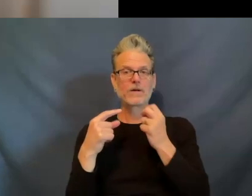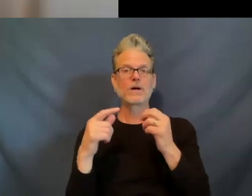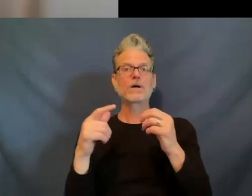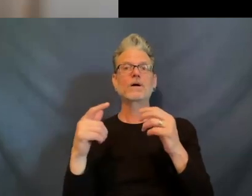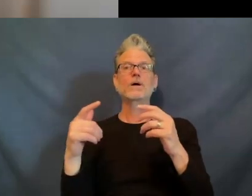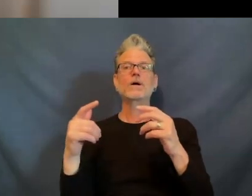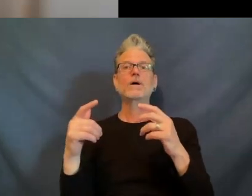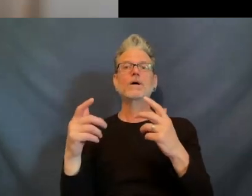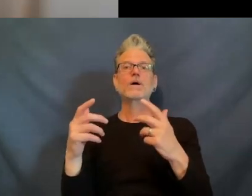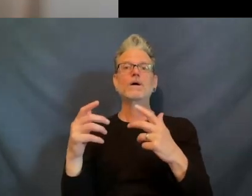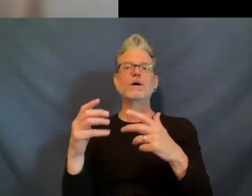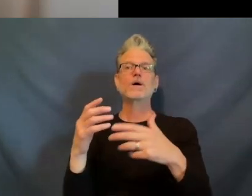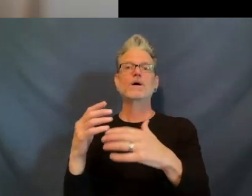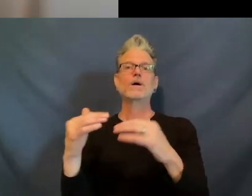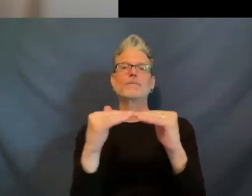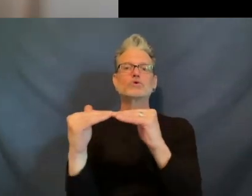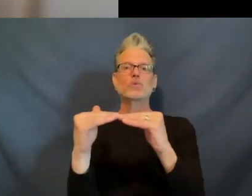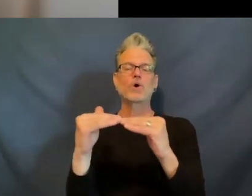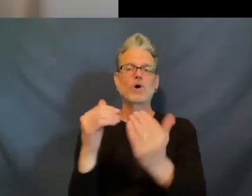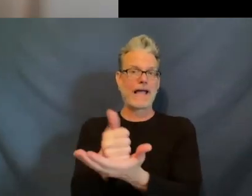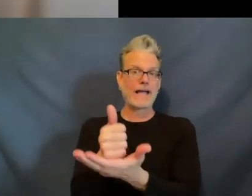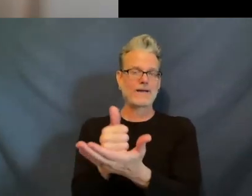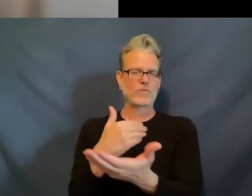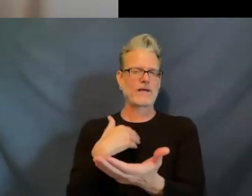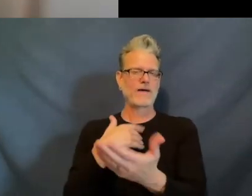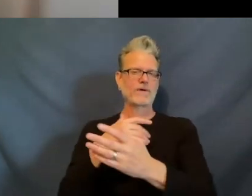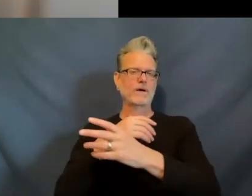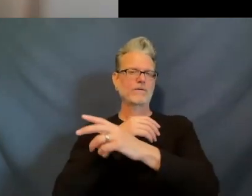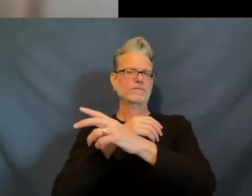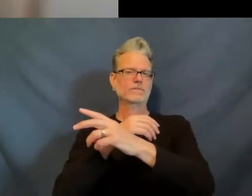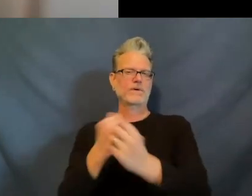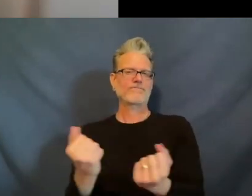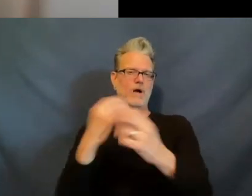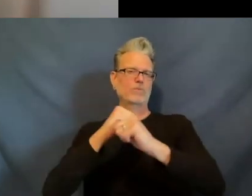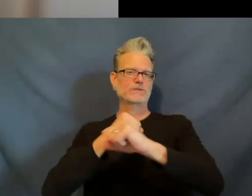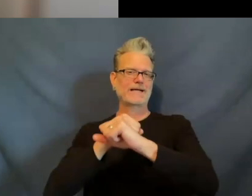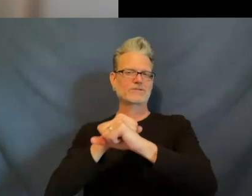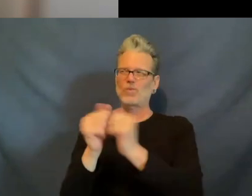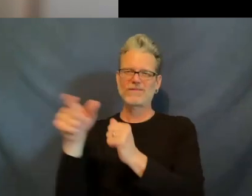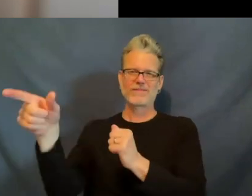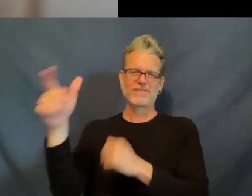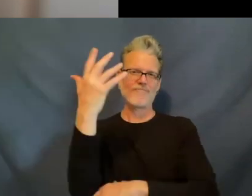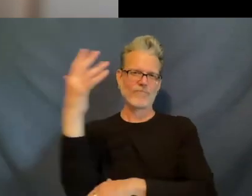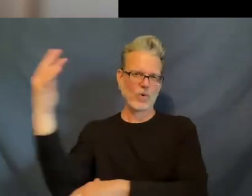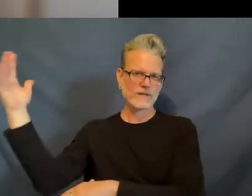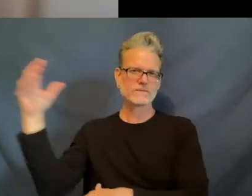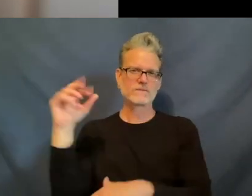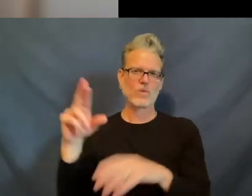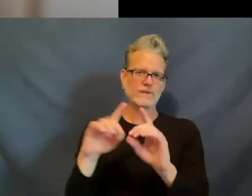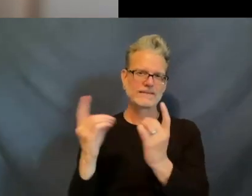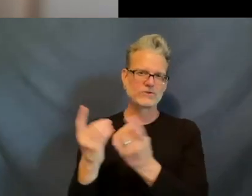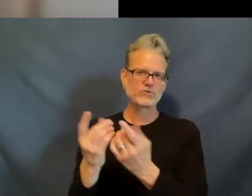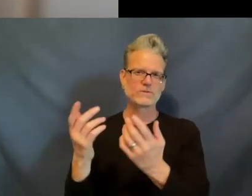have a cooperative fire protection agreement with a forest or a region, likely a forest or a district